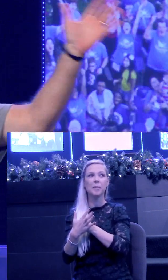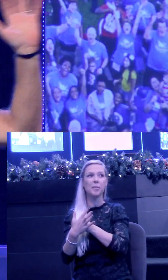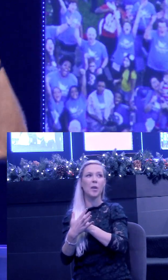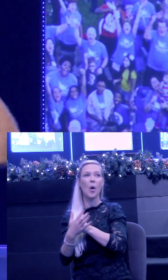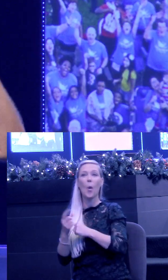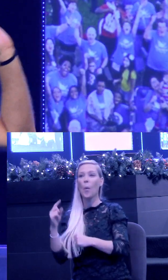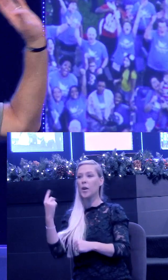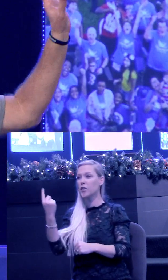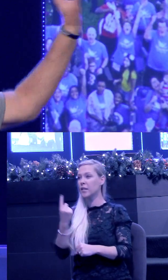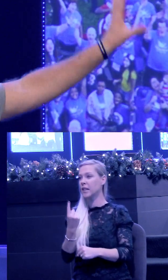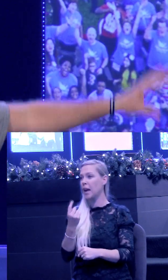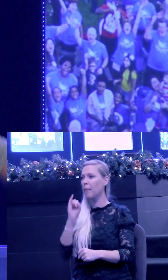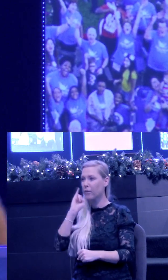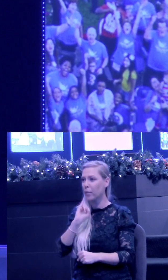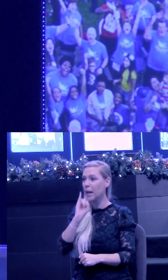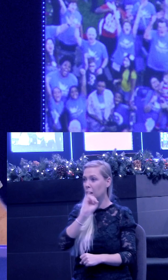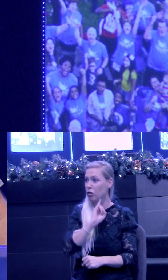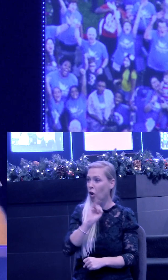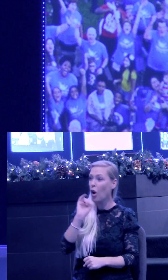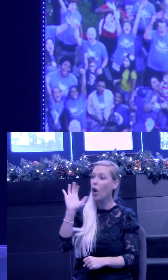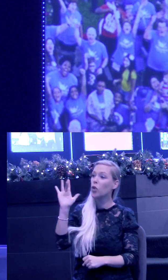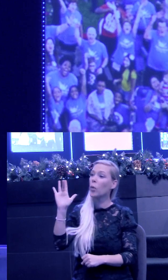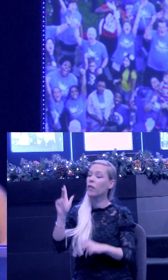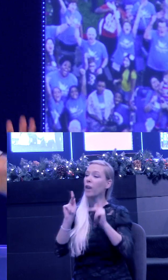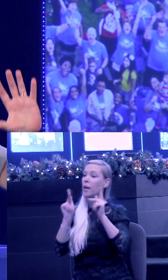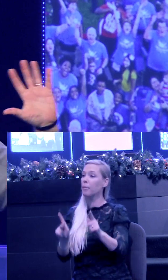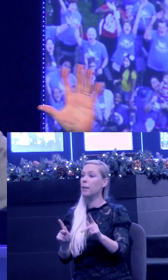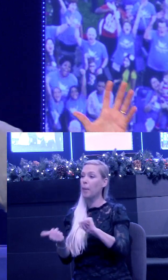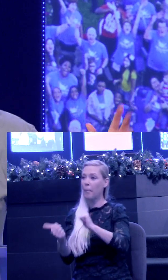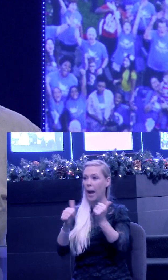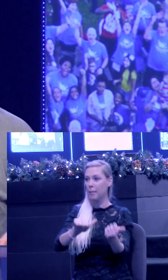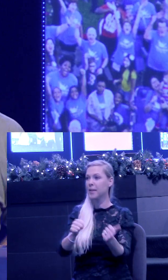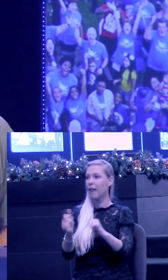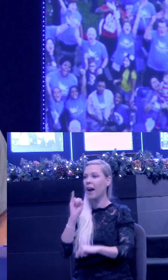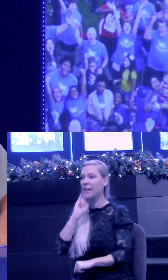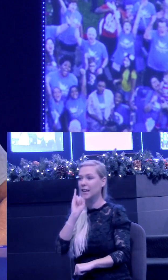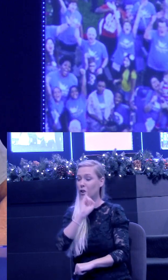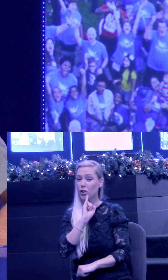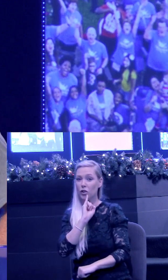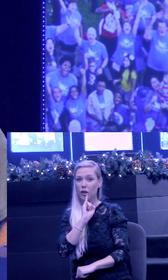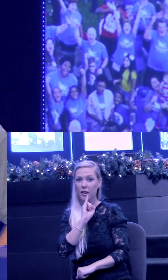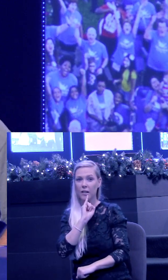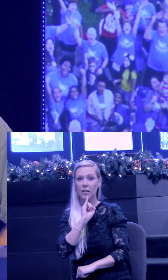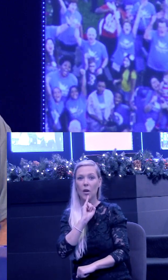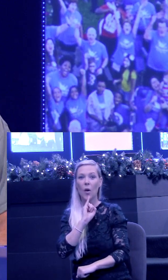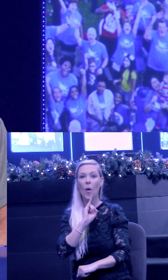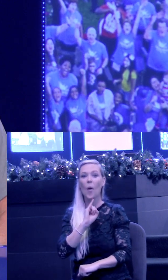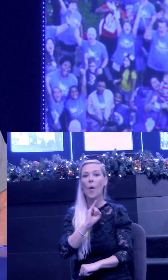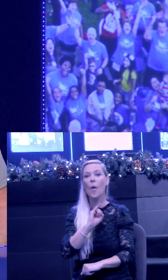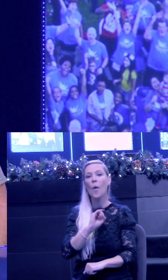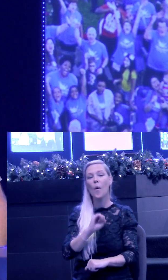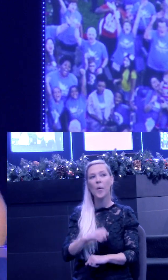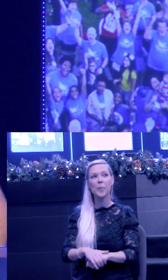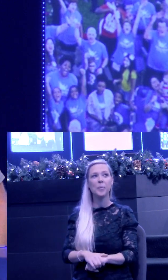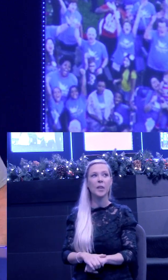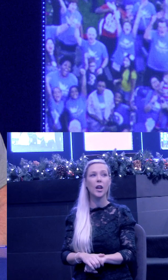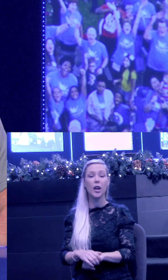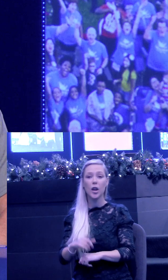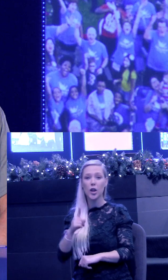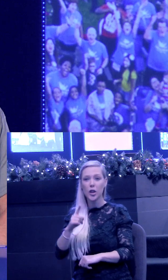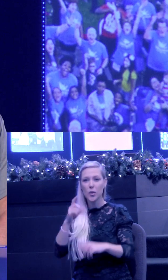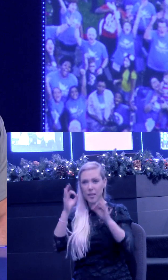back and 25 people were baptized in Israel in the Jordan River. If you're one of those people or even going back to plantation, if you made